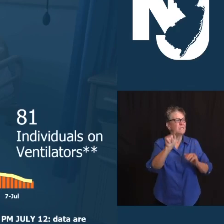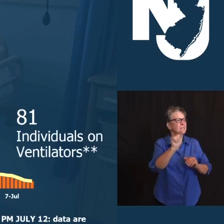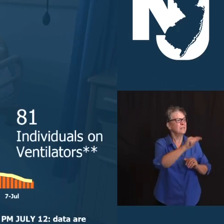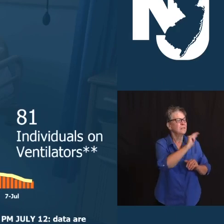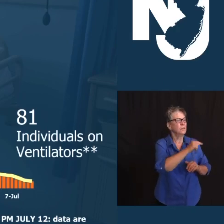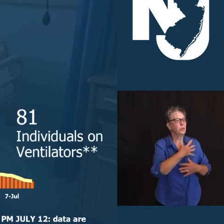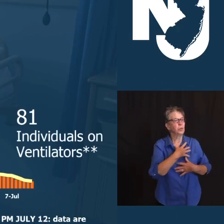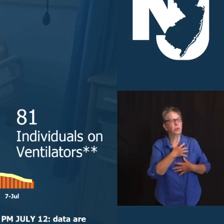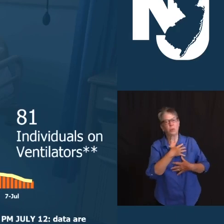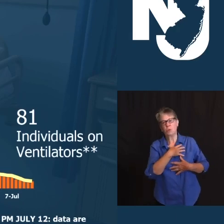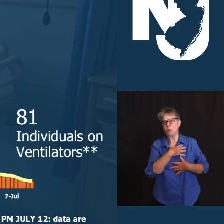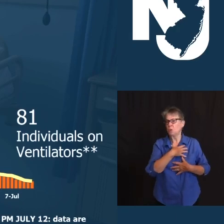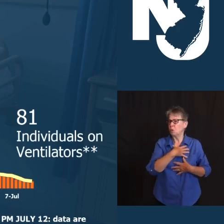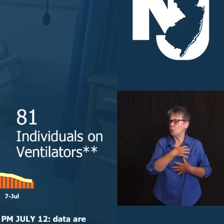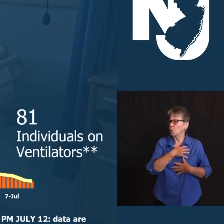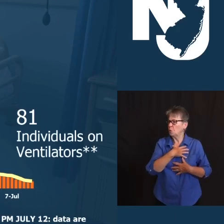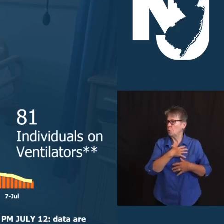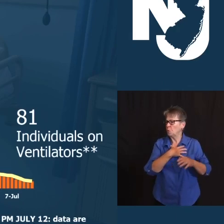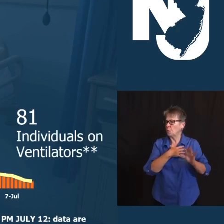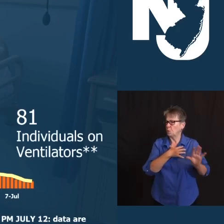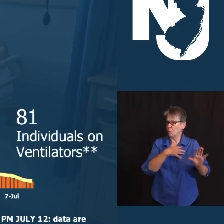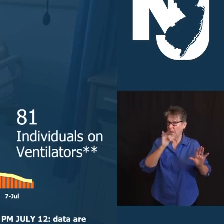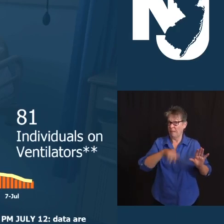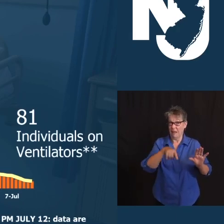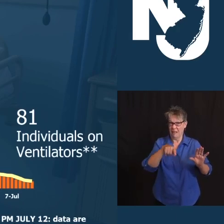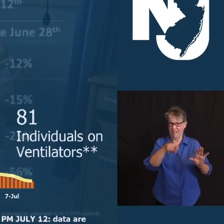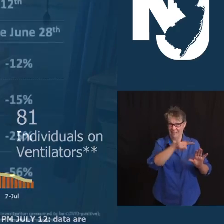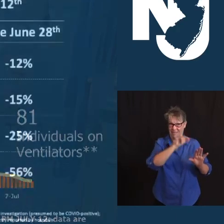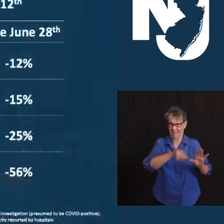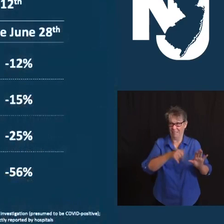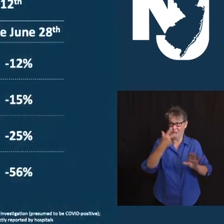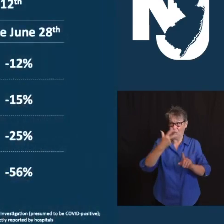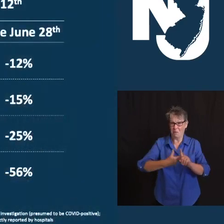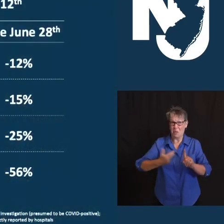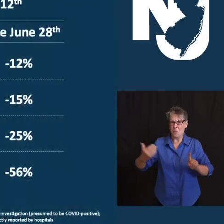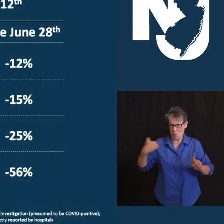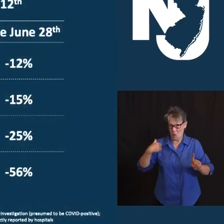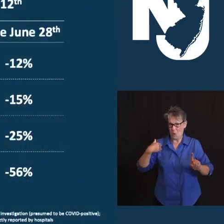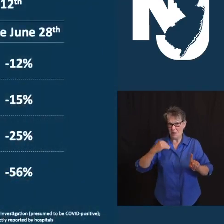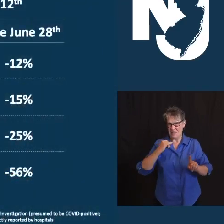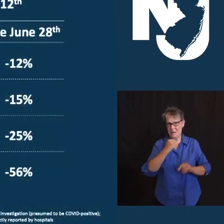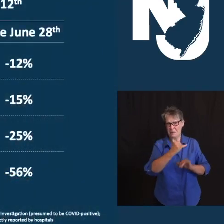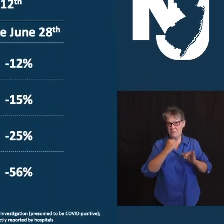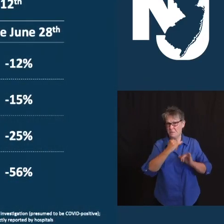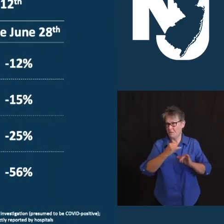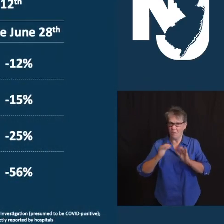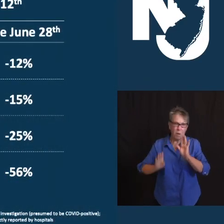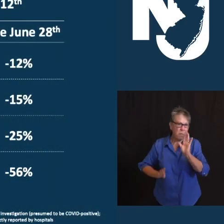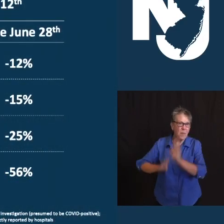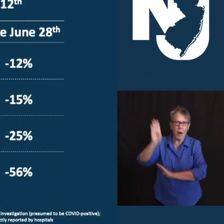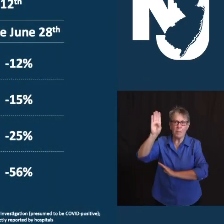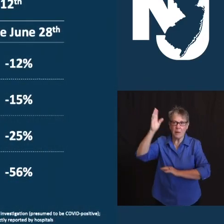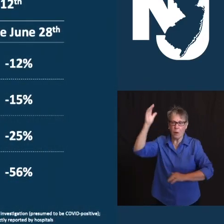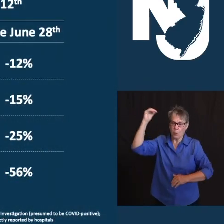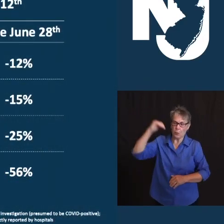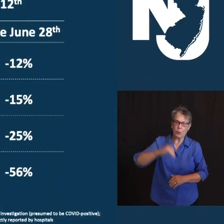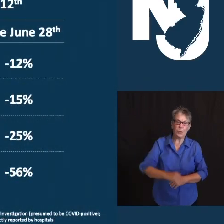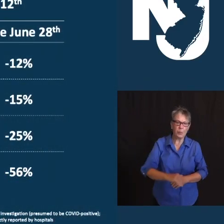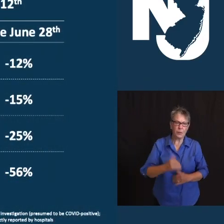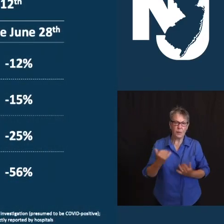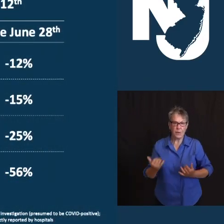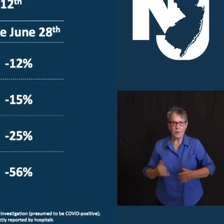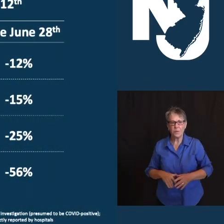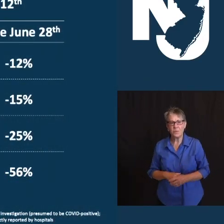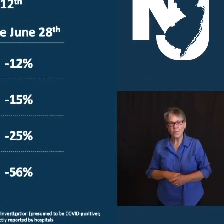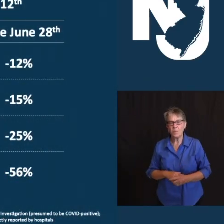what we in New York and others had gone through. As for the long-term trends in our hospitals, we show you this almost every day.